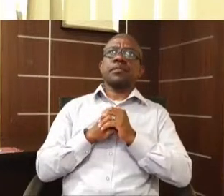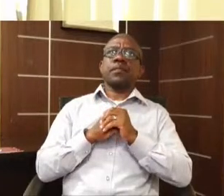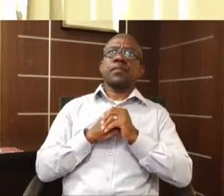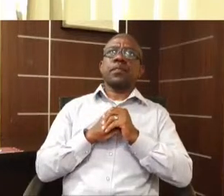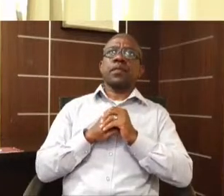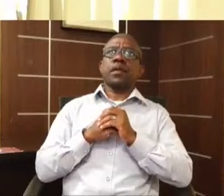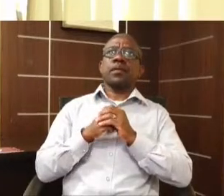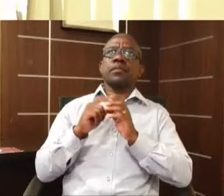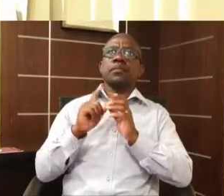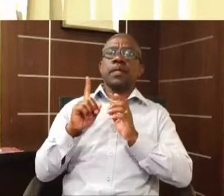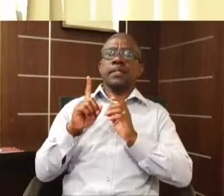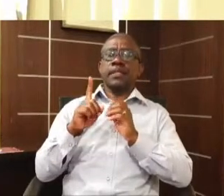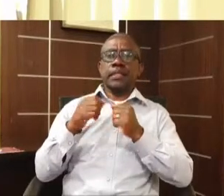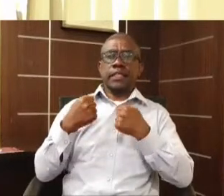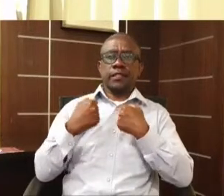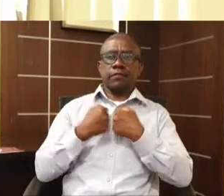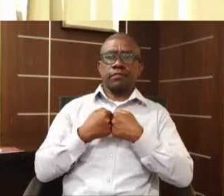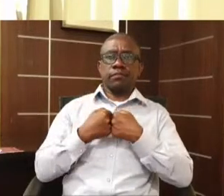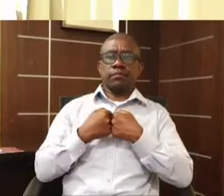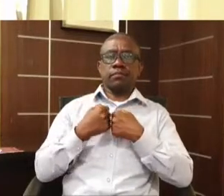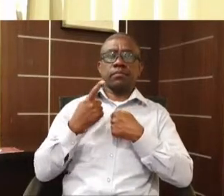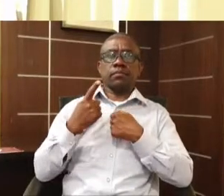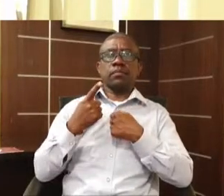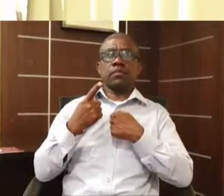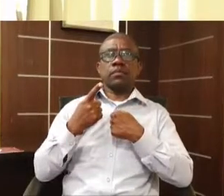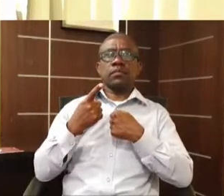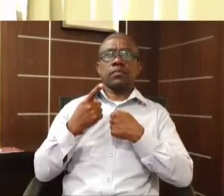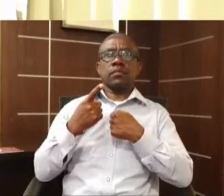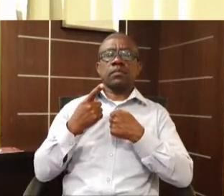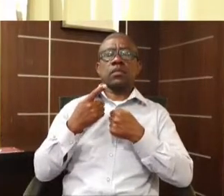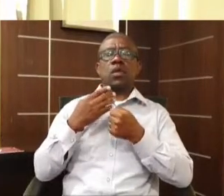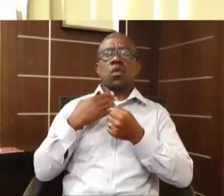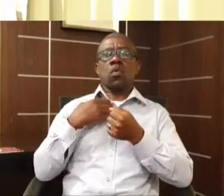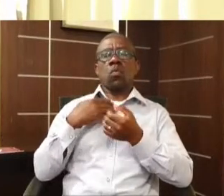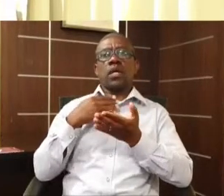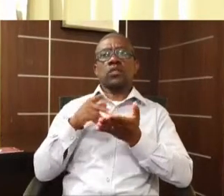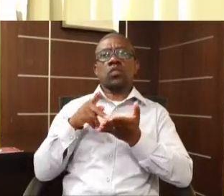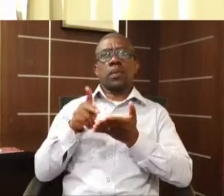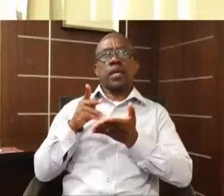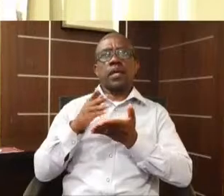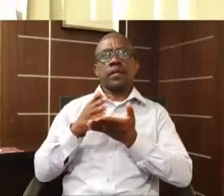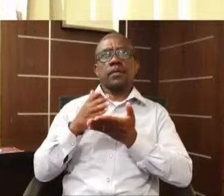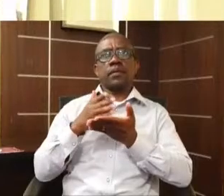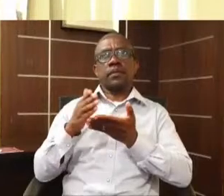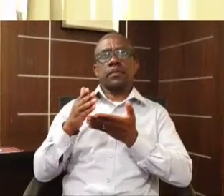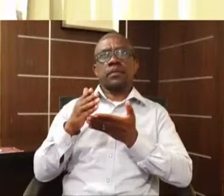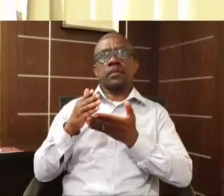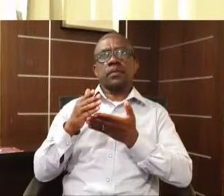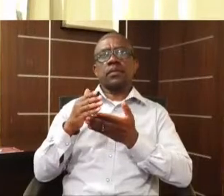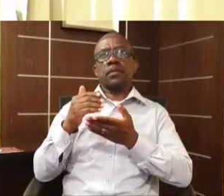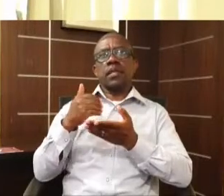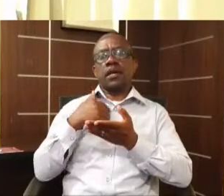the ultimate issue is, would you rather subscribe and spend 2% of your farm expenditure